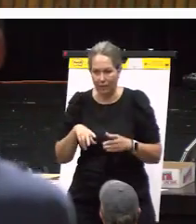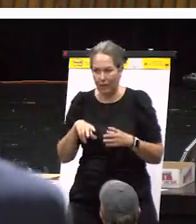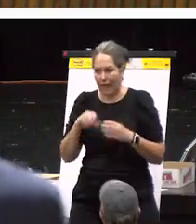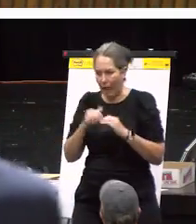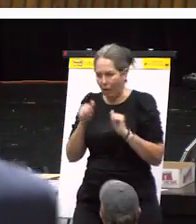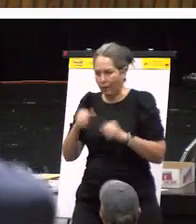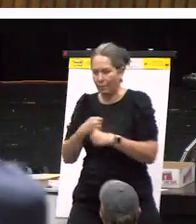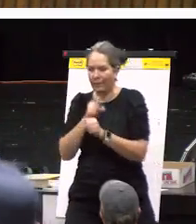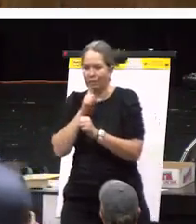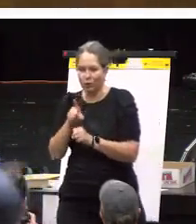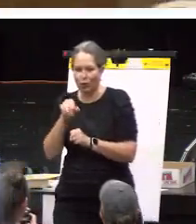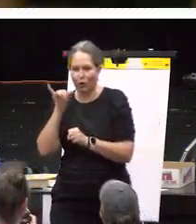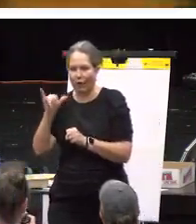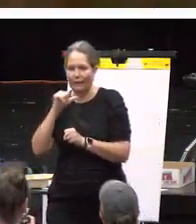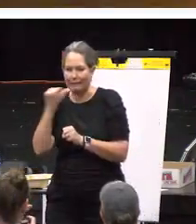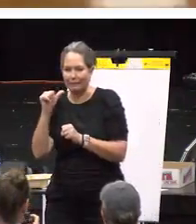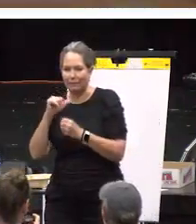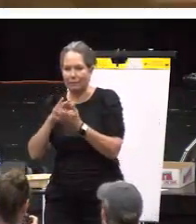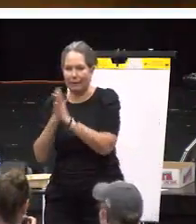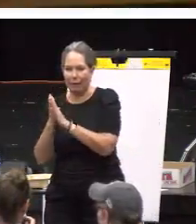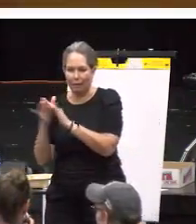Okay, thank you so much.